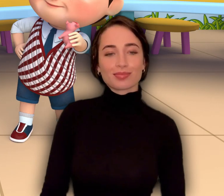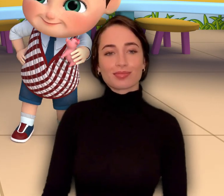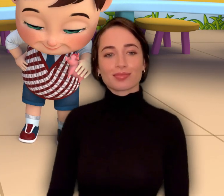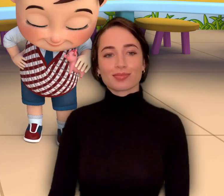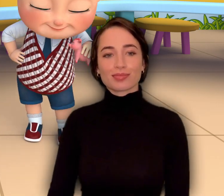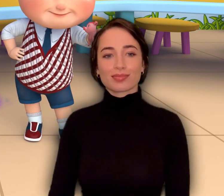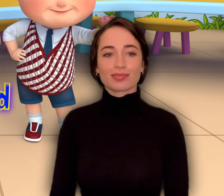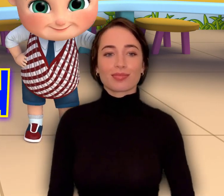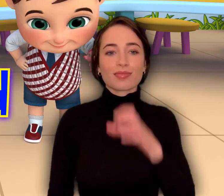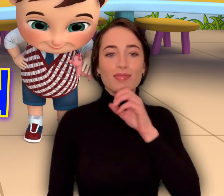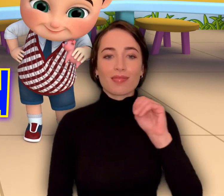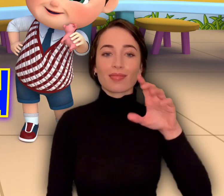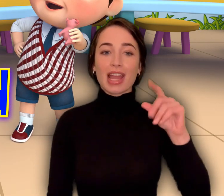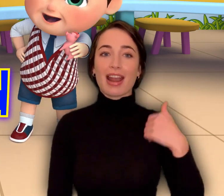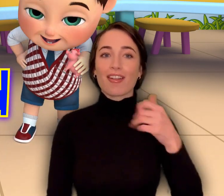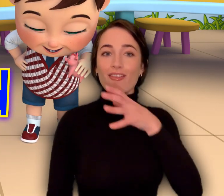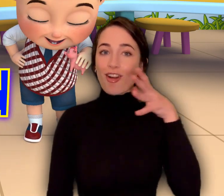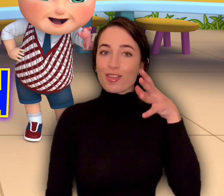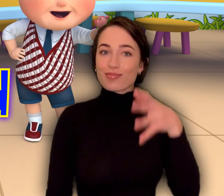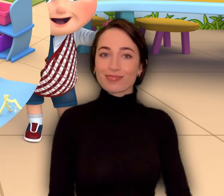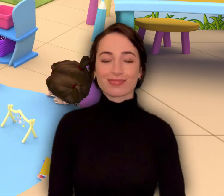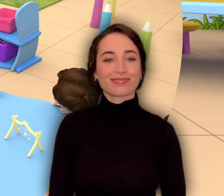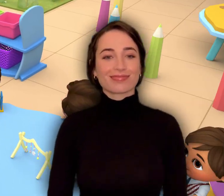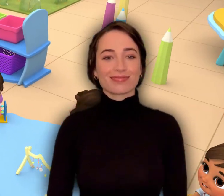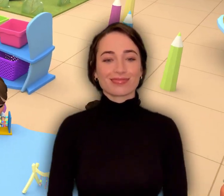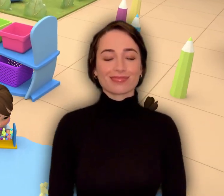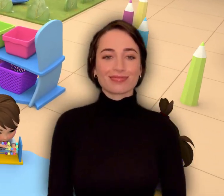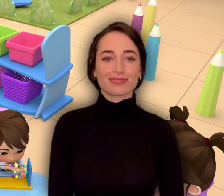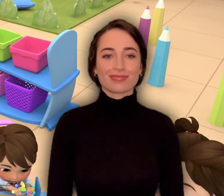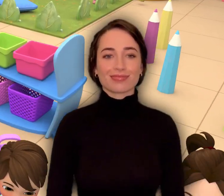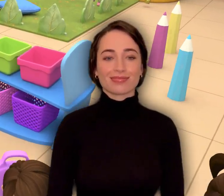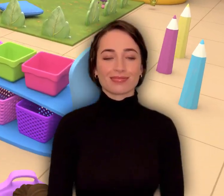pums Old McDonald Had a